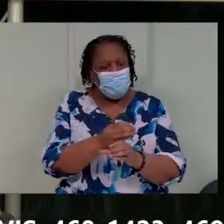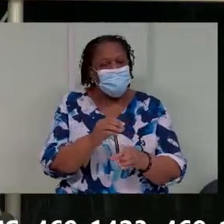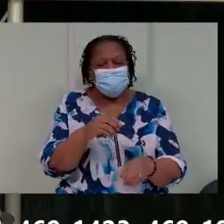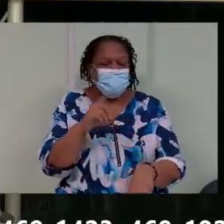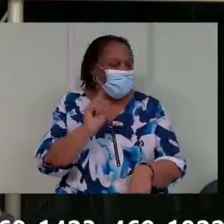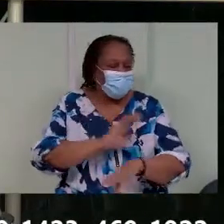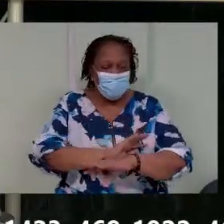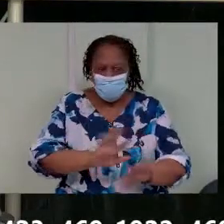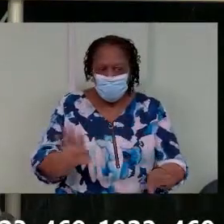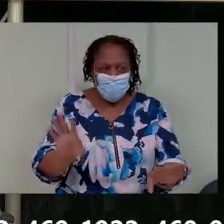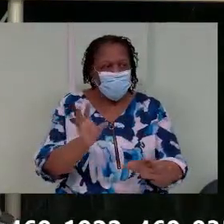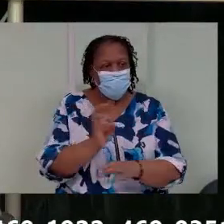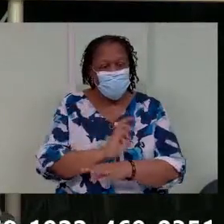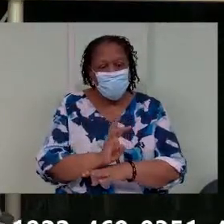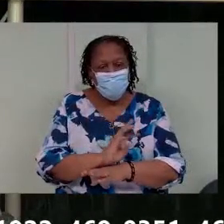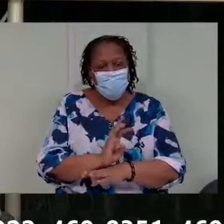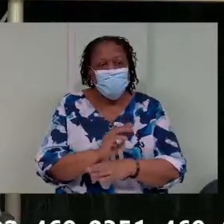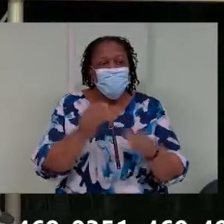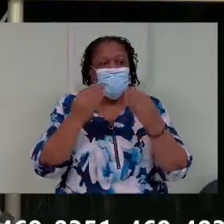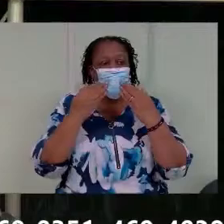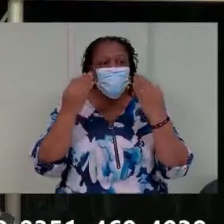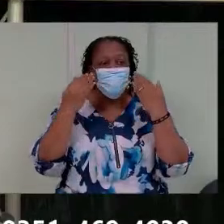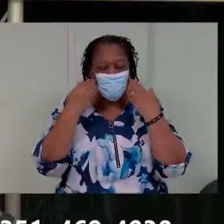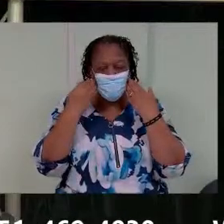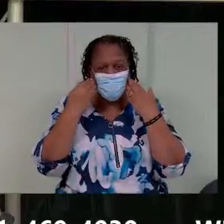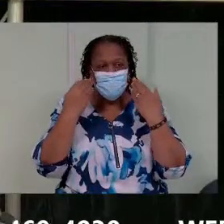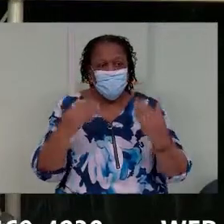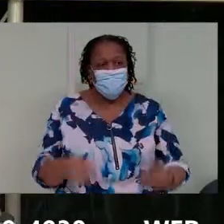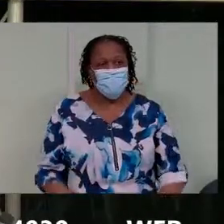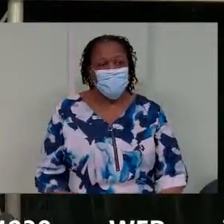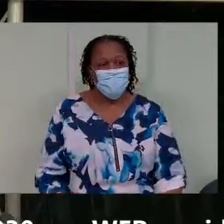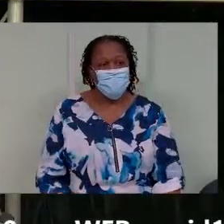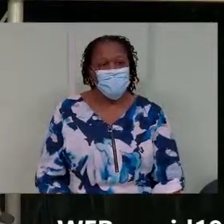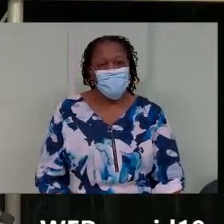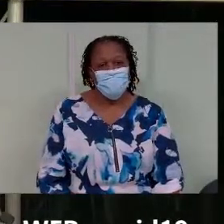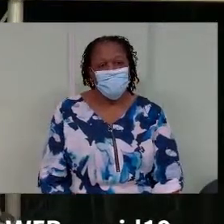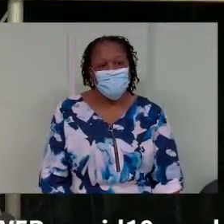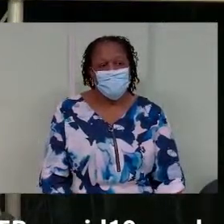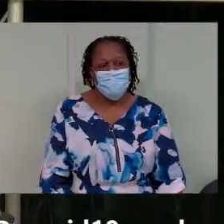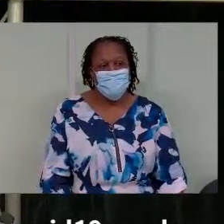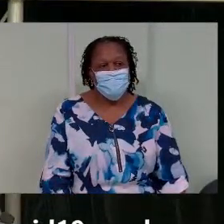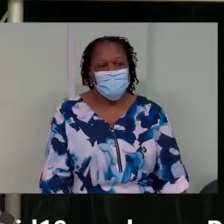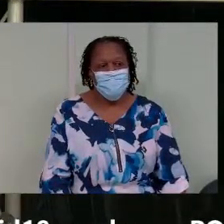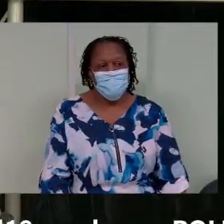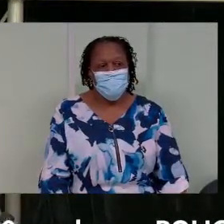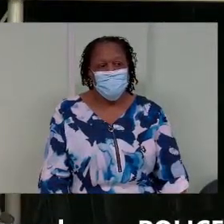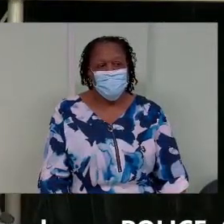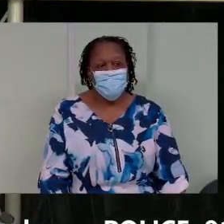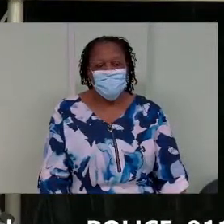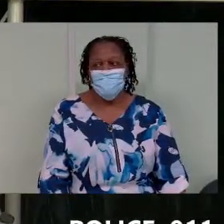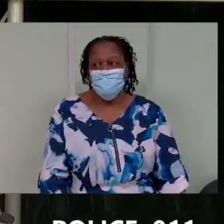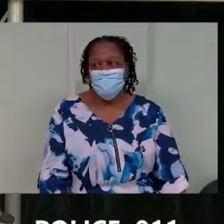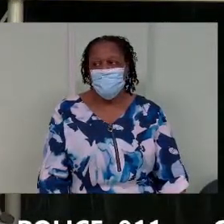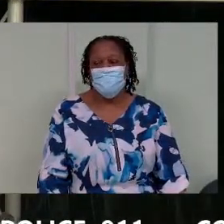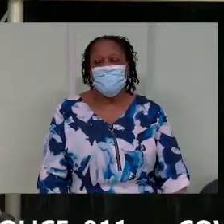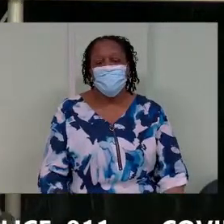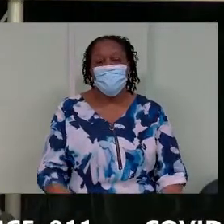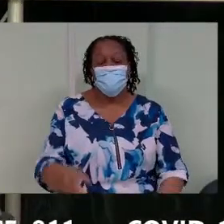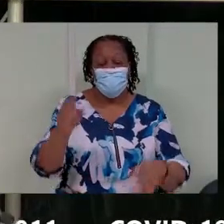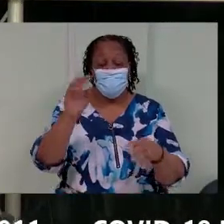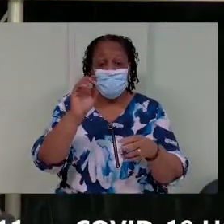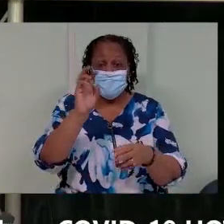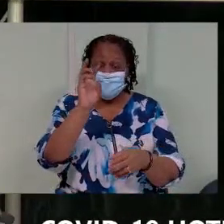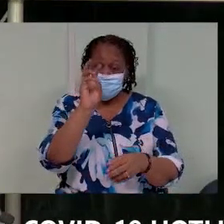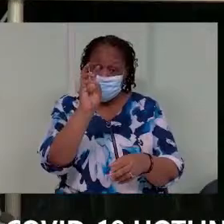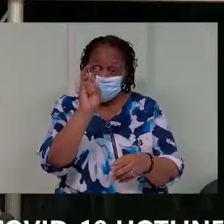which a person would not be required to wear a mask. If you are under the age of 6 years, if you are between the age of